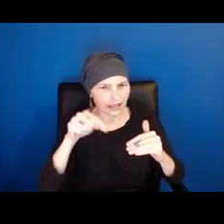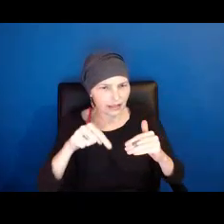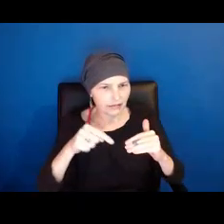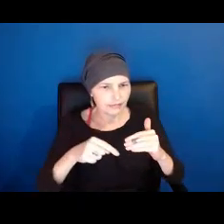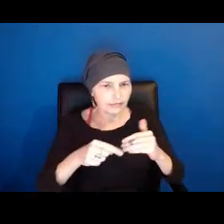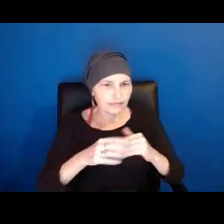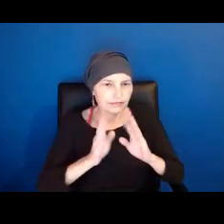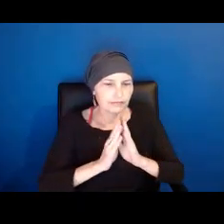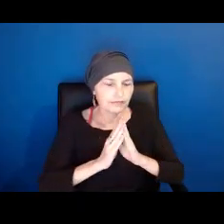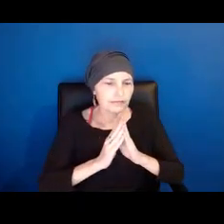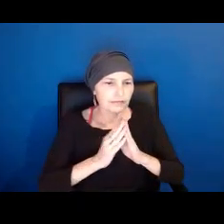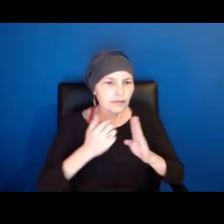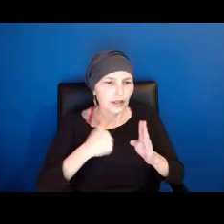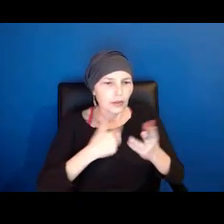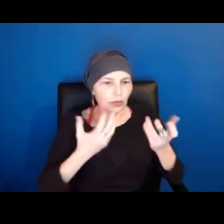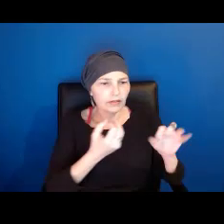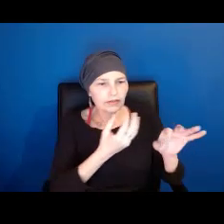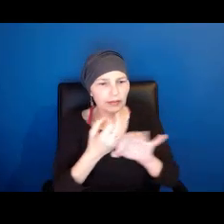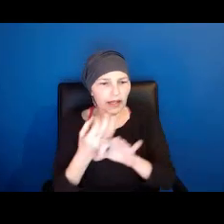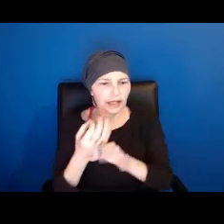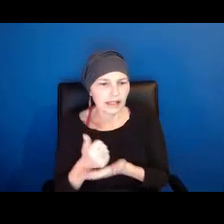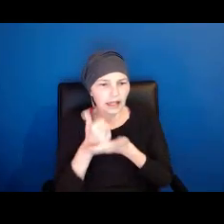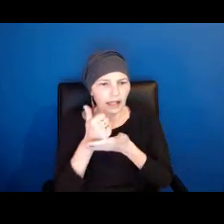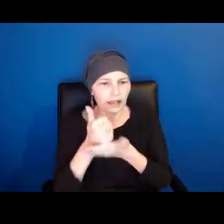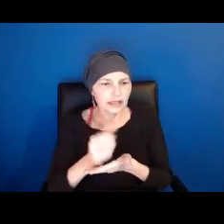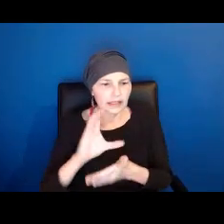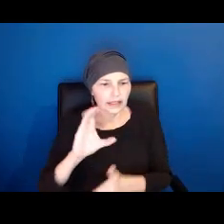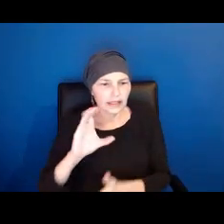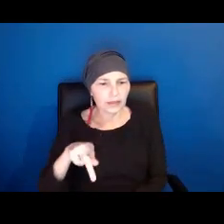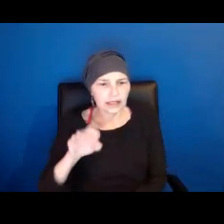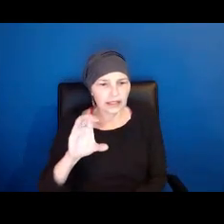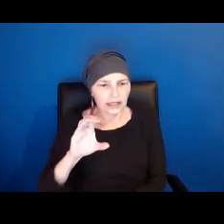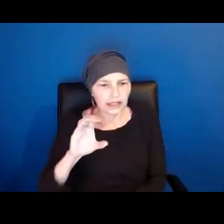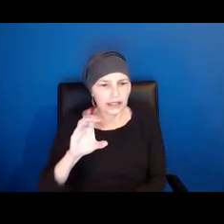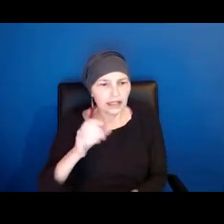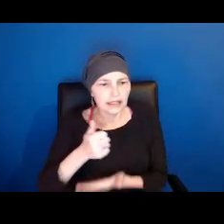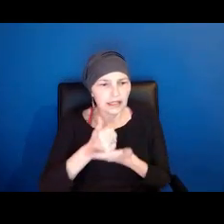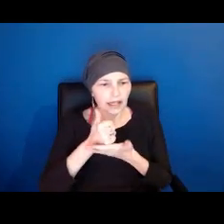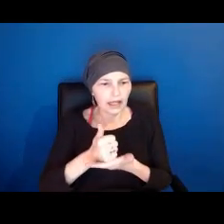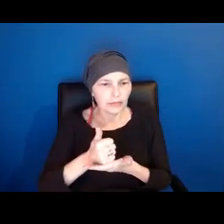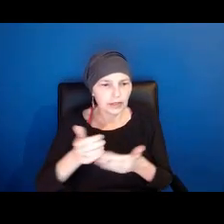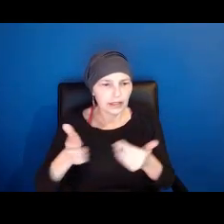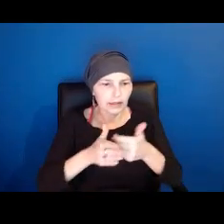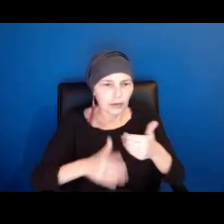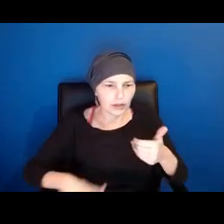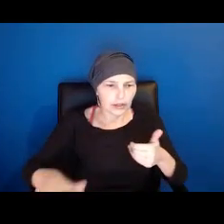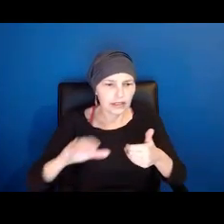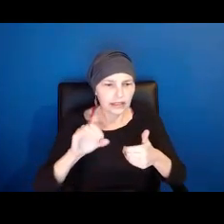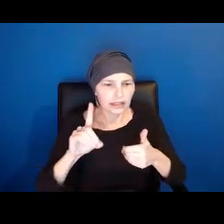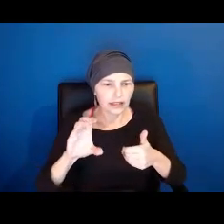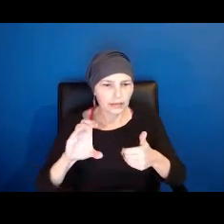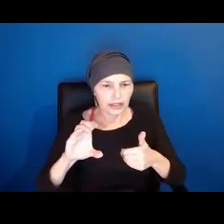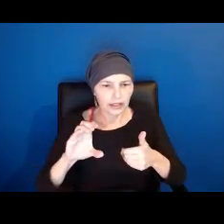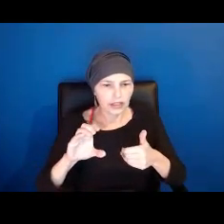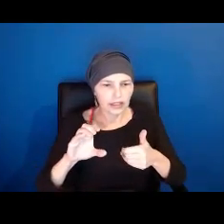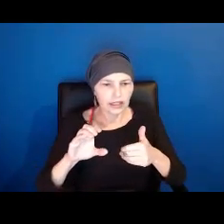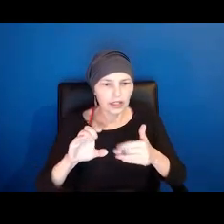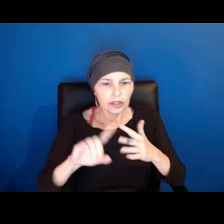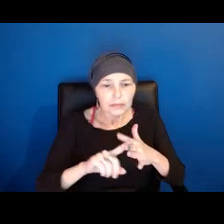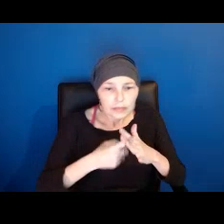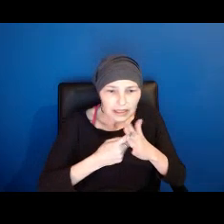We are looking for input to help the CPUC target neighborhood decarbonization pilot projects where they will